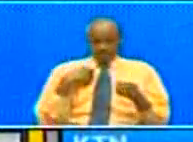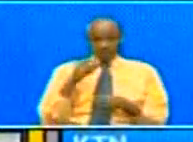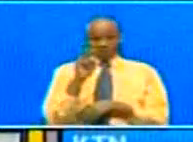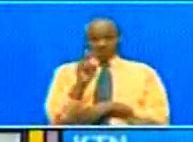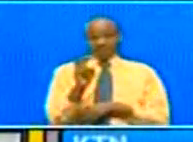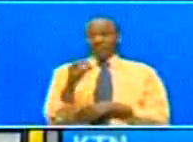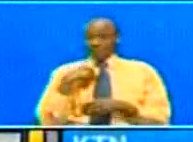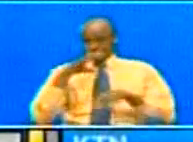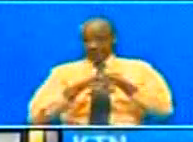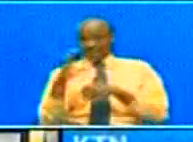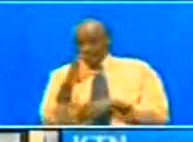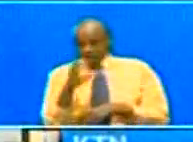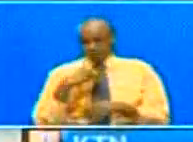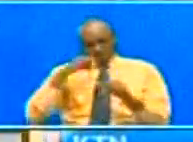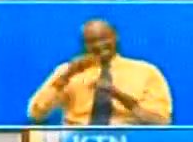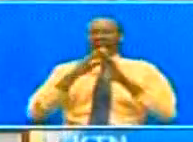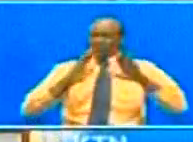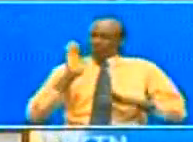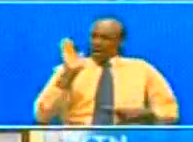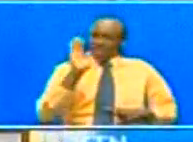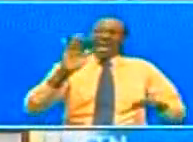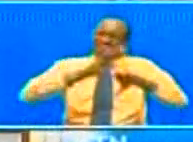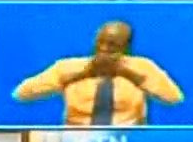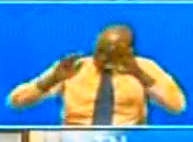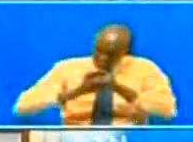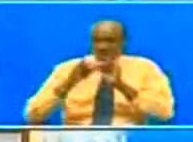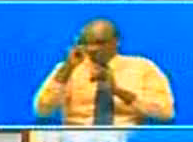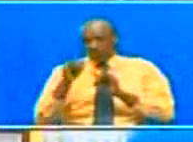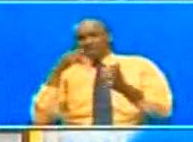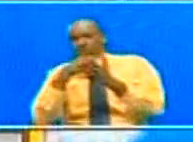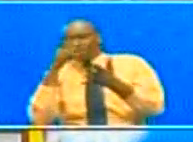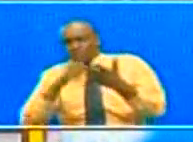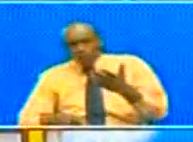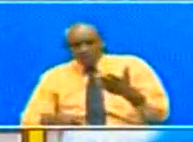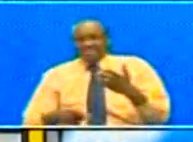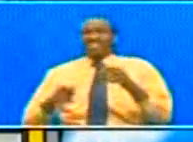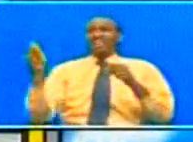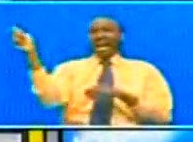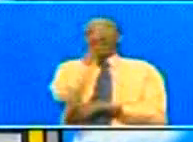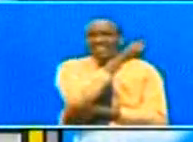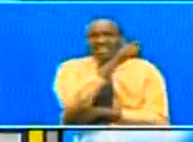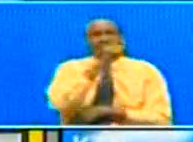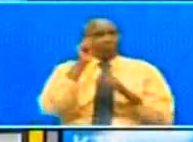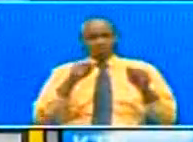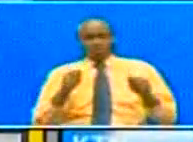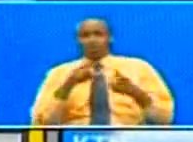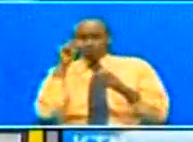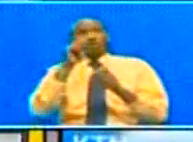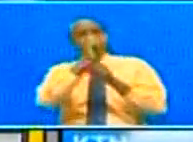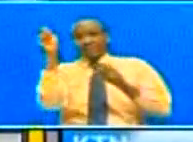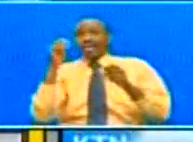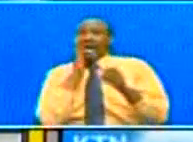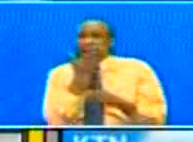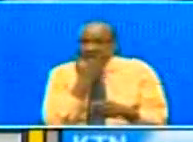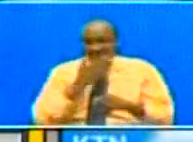get a client, you can design the whole house and do everything in the house, including even curtains. You can choose for them the curtains,